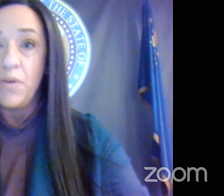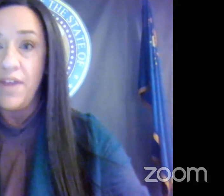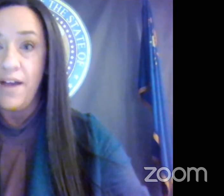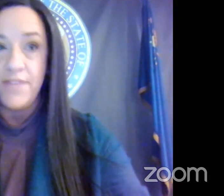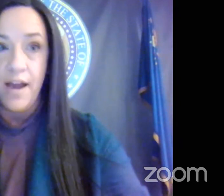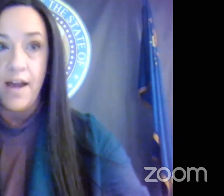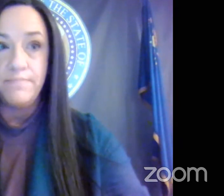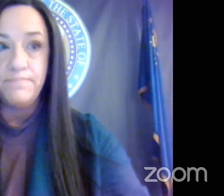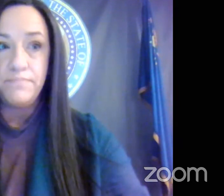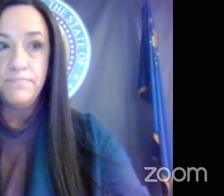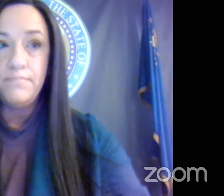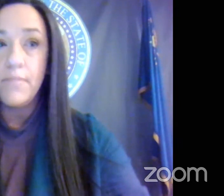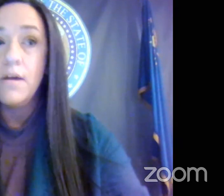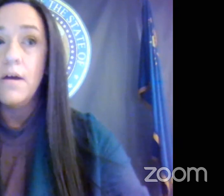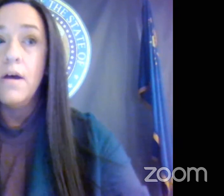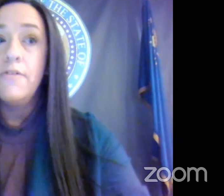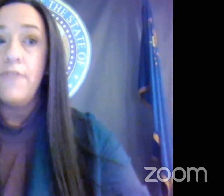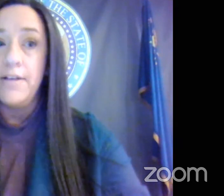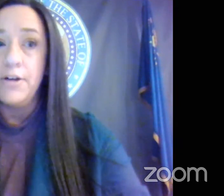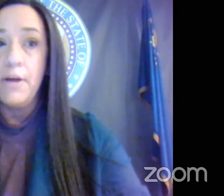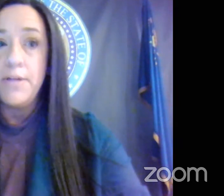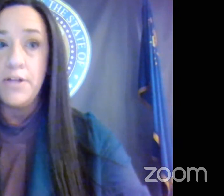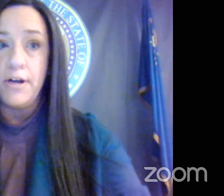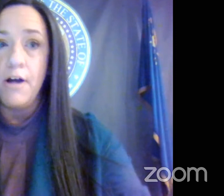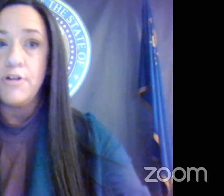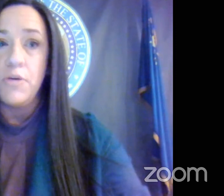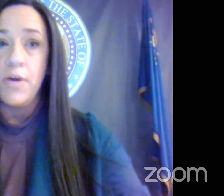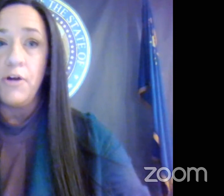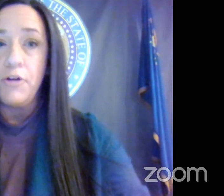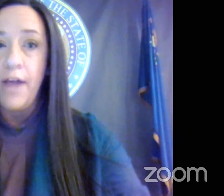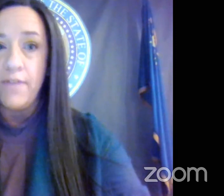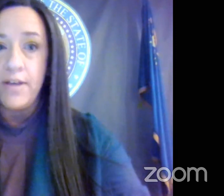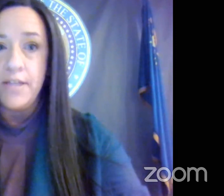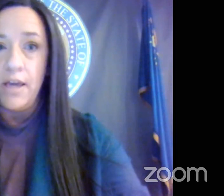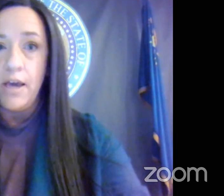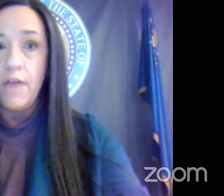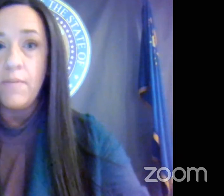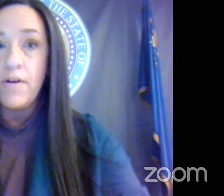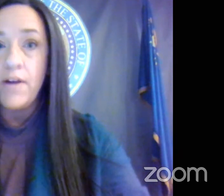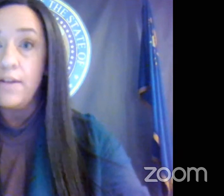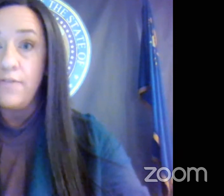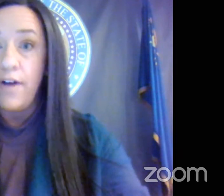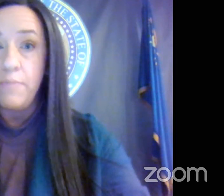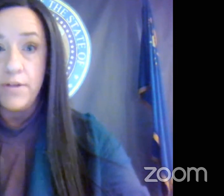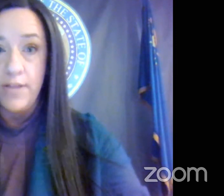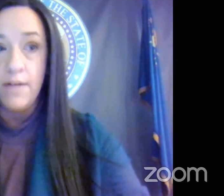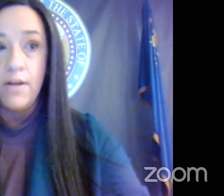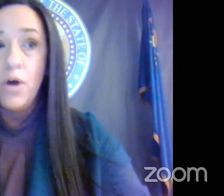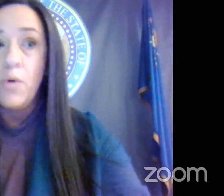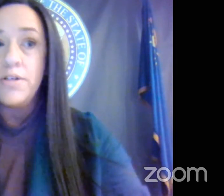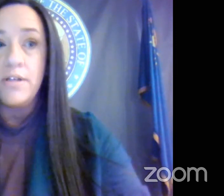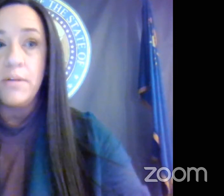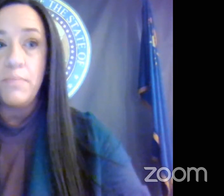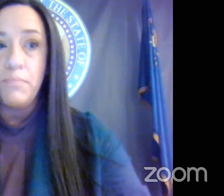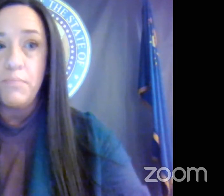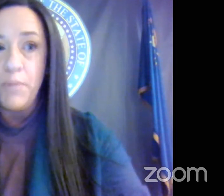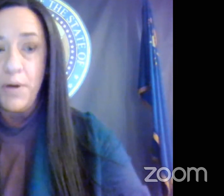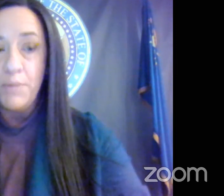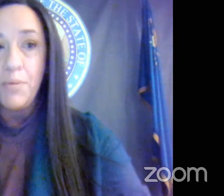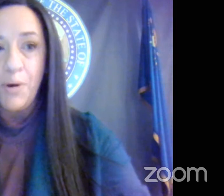authorization with the FDA. Pfizer and Moderna are showing an early efficacy of about 95%, which is